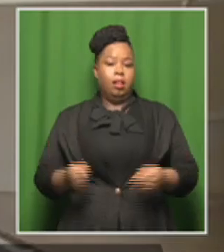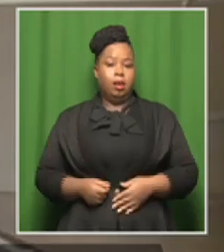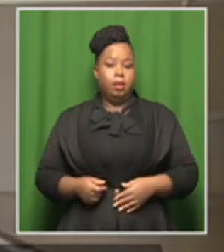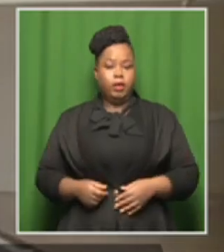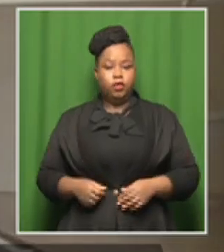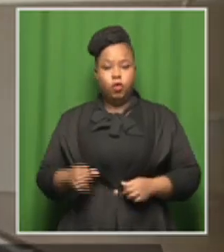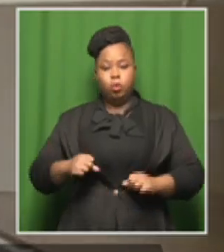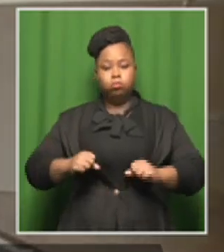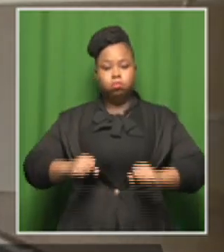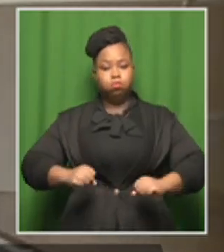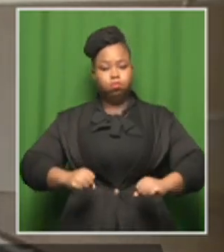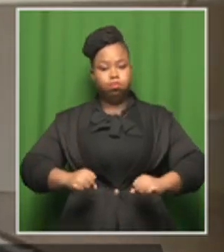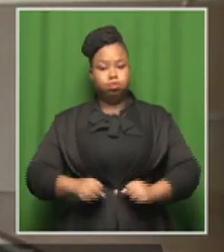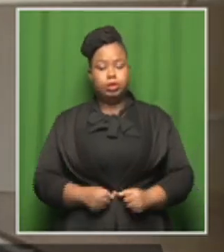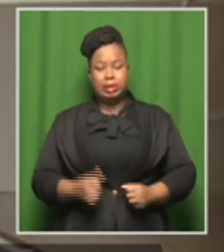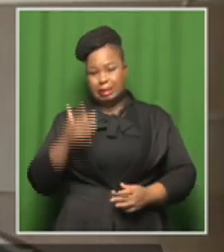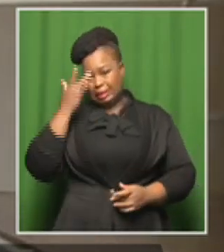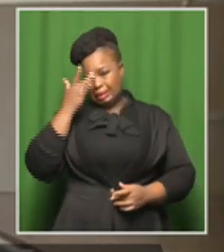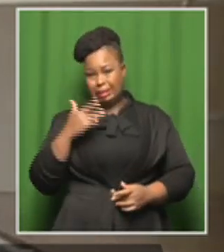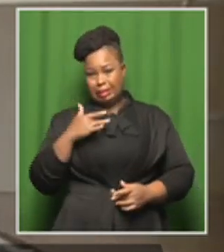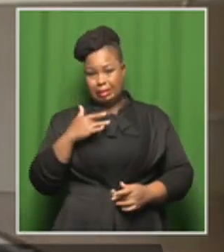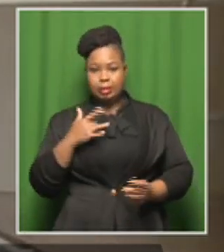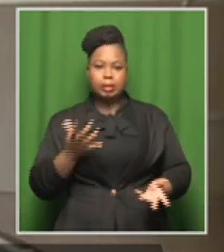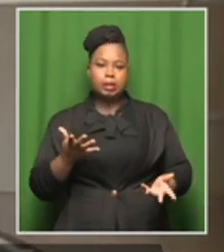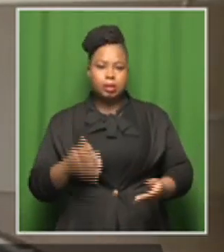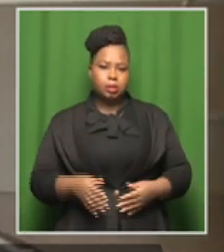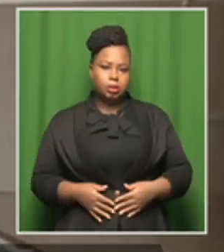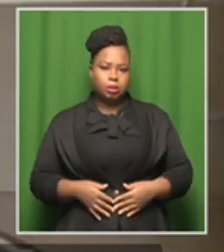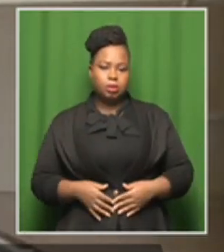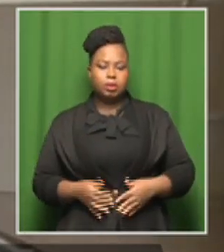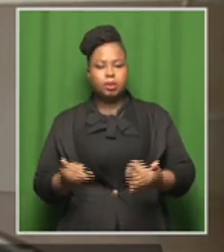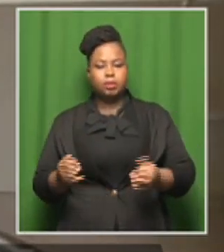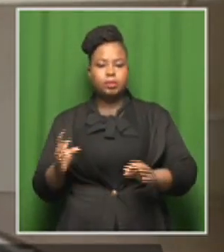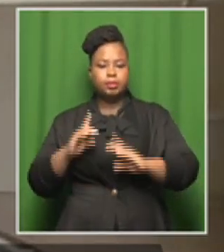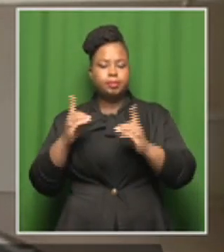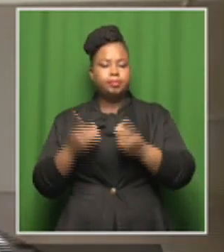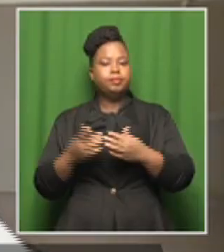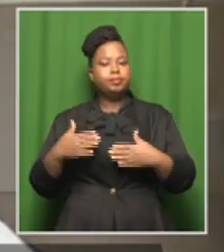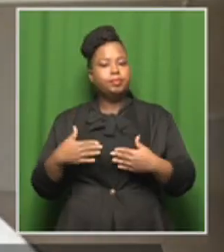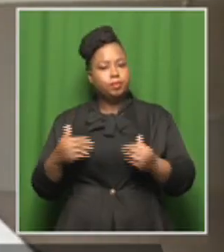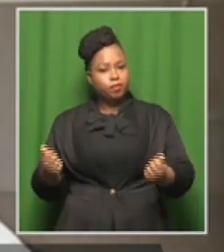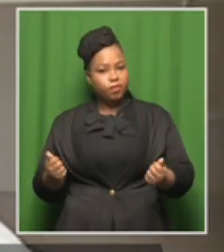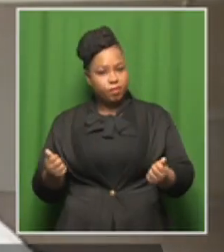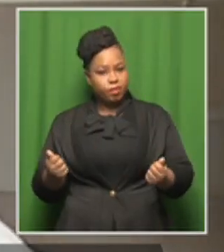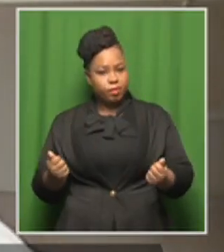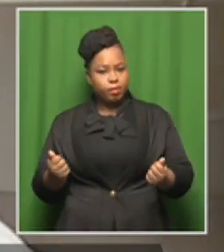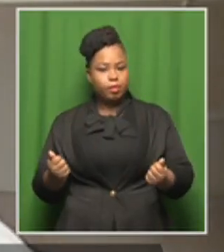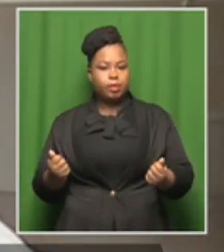to obesity-related diseases. So the Department of Health has